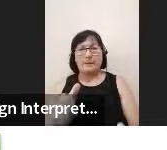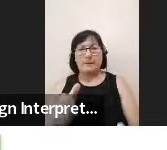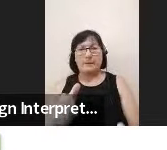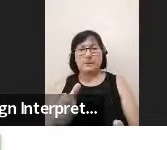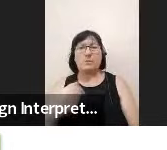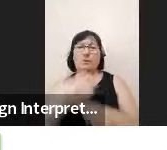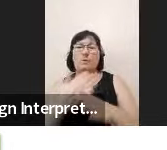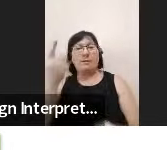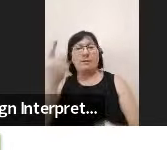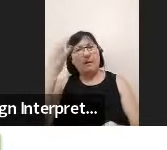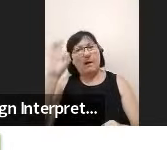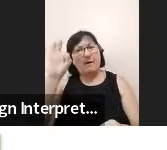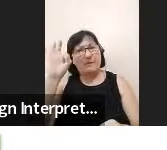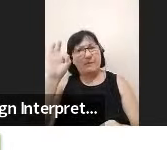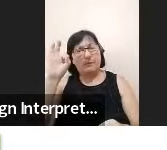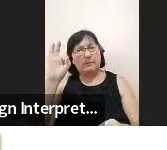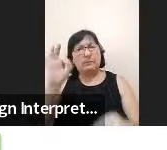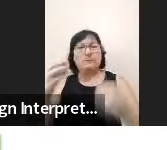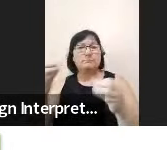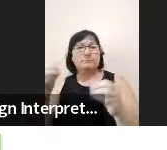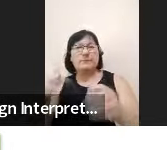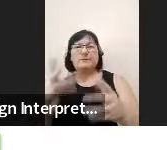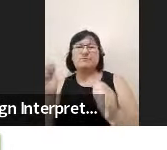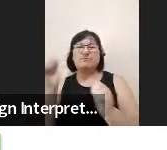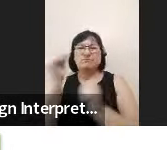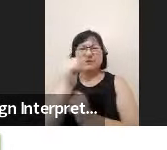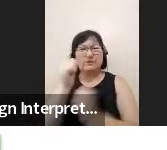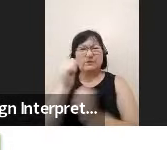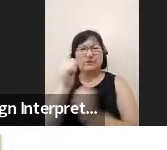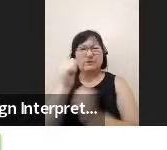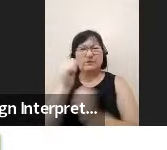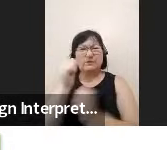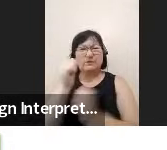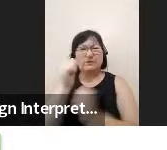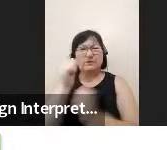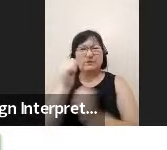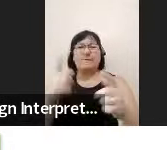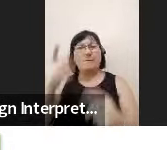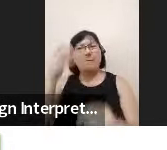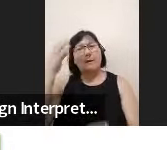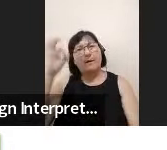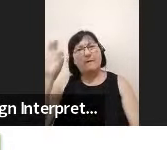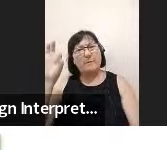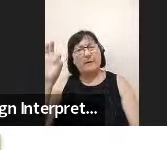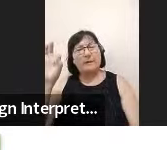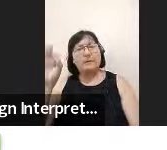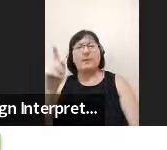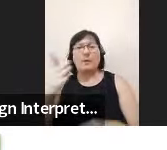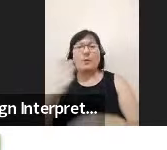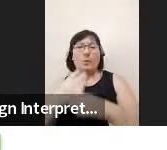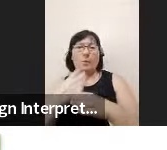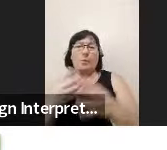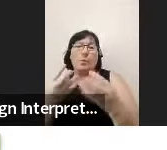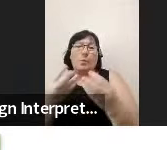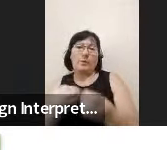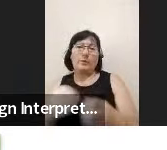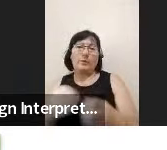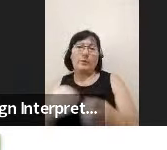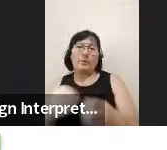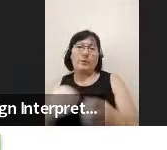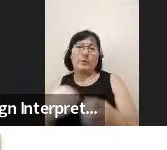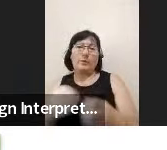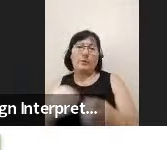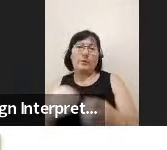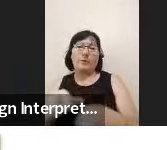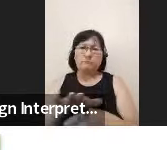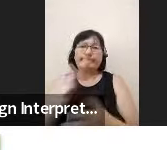the structures that are there out from the government who are dealing with SMMEs, the Department of Small and Medium Enterprises, CEDA, and